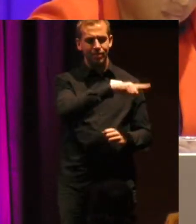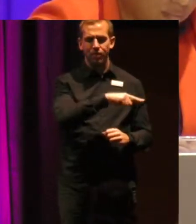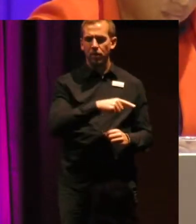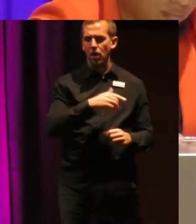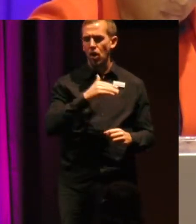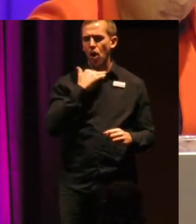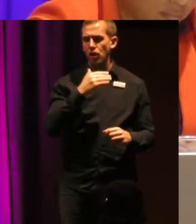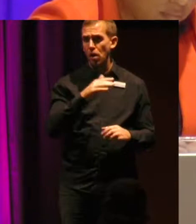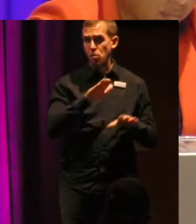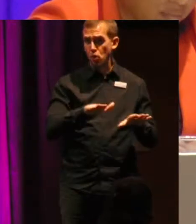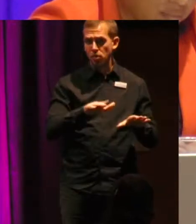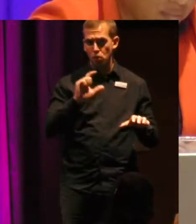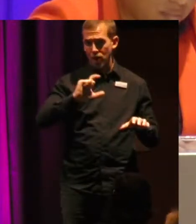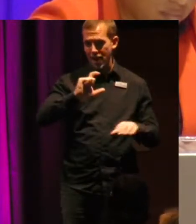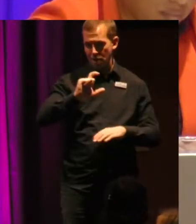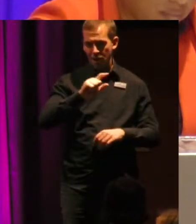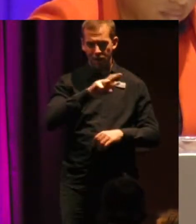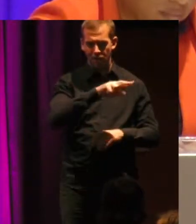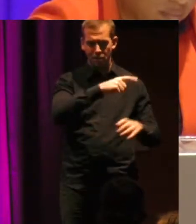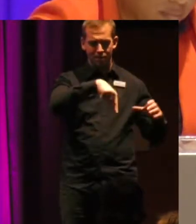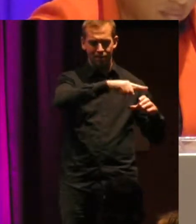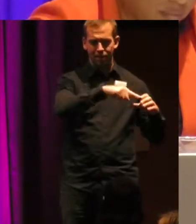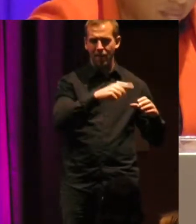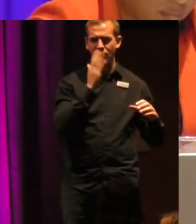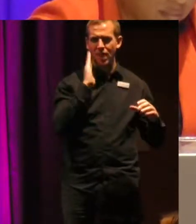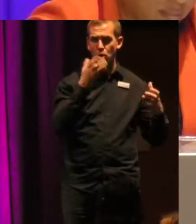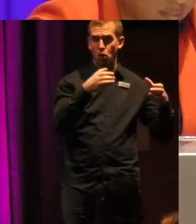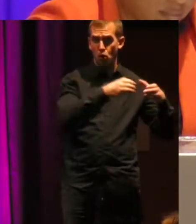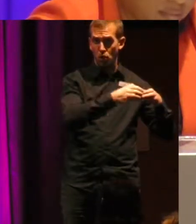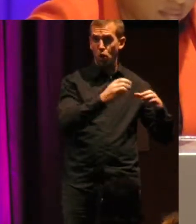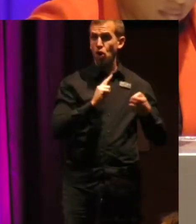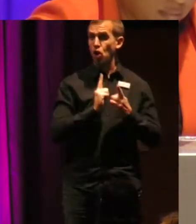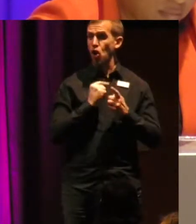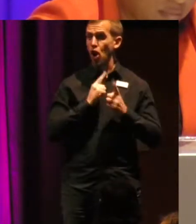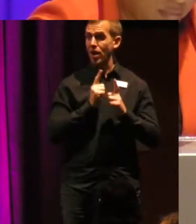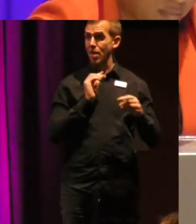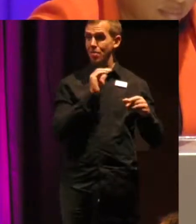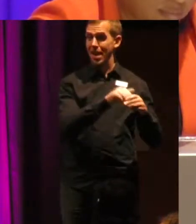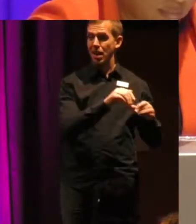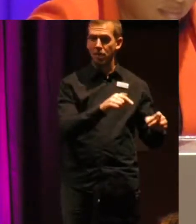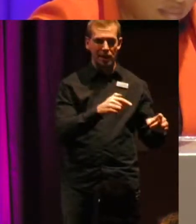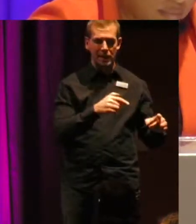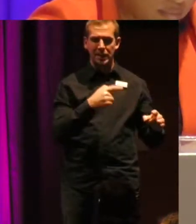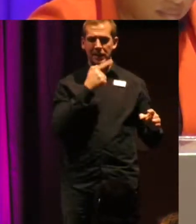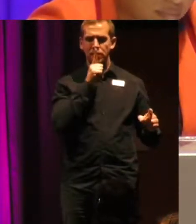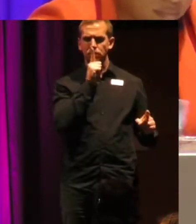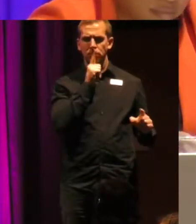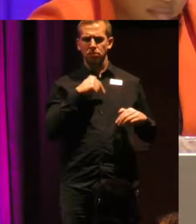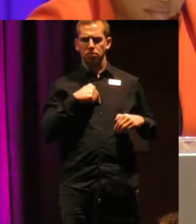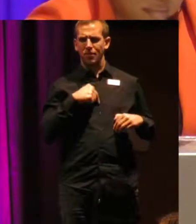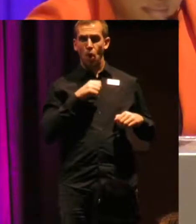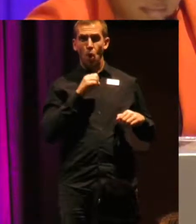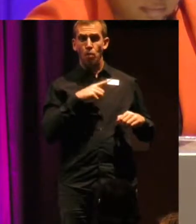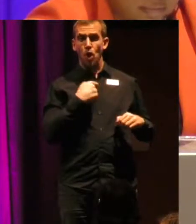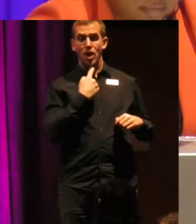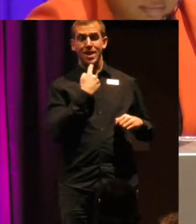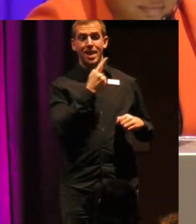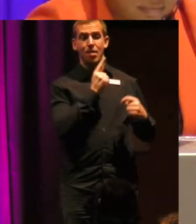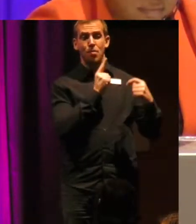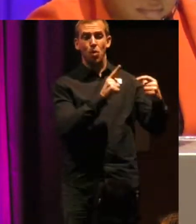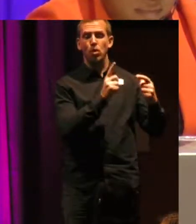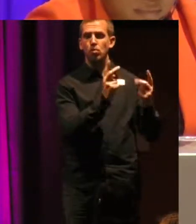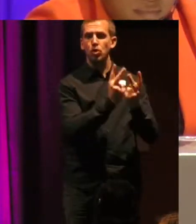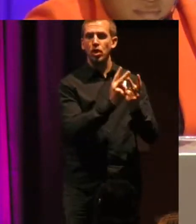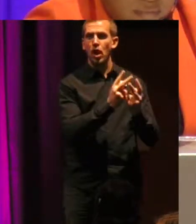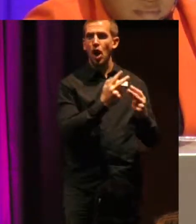in a group on Facebook where I'm a member, I'm afraid to speak up because then the hate are going to be